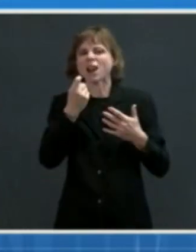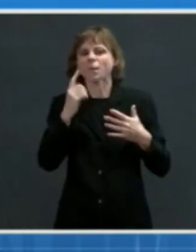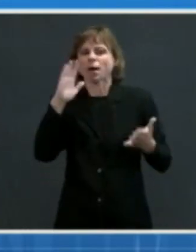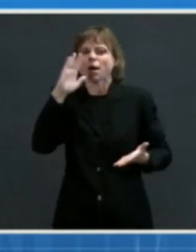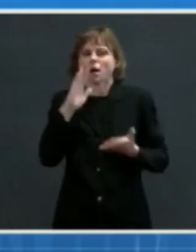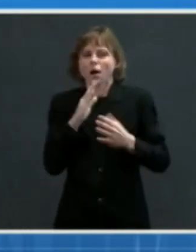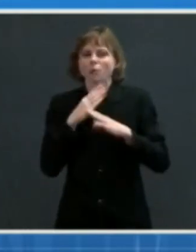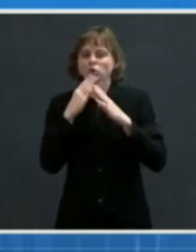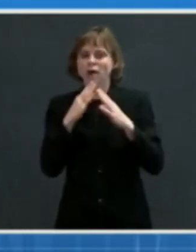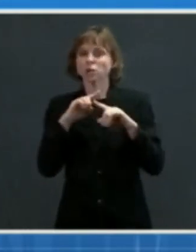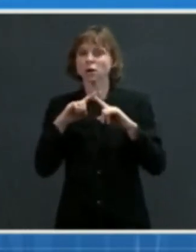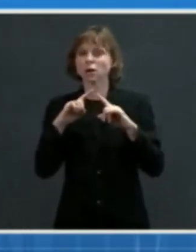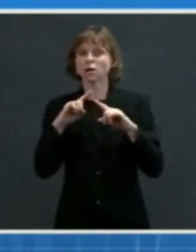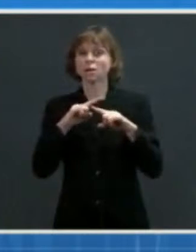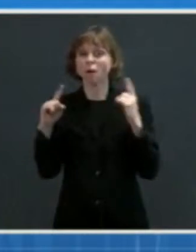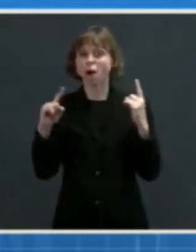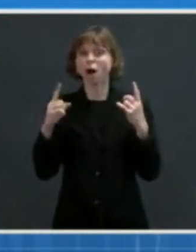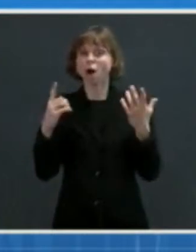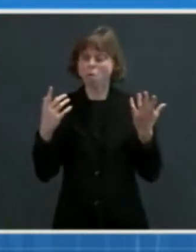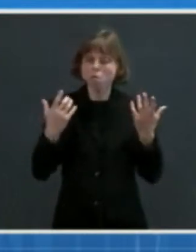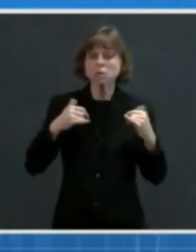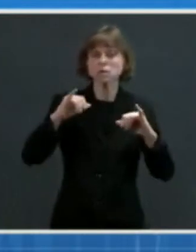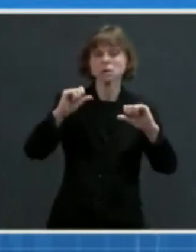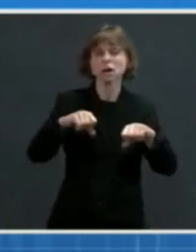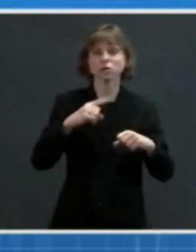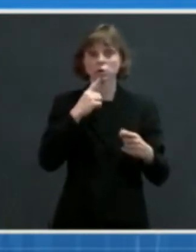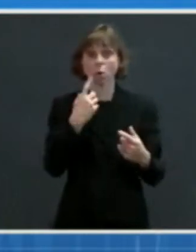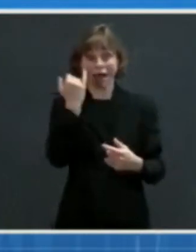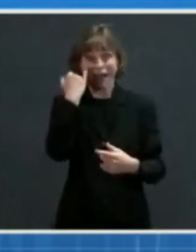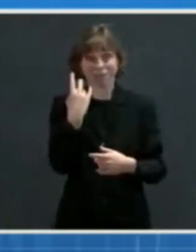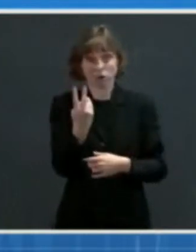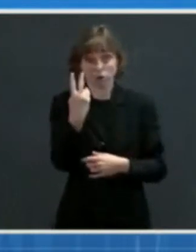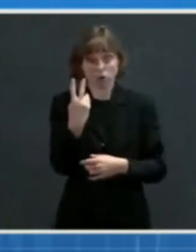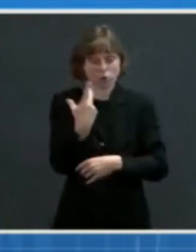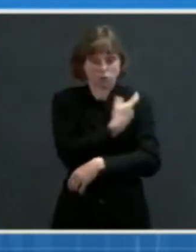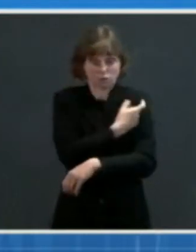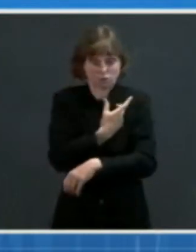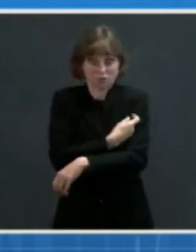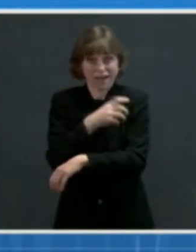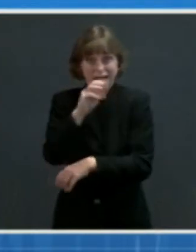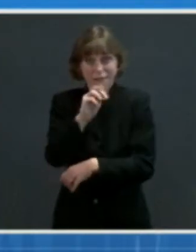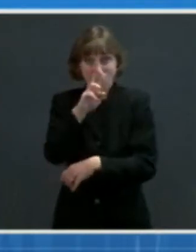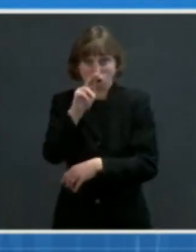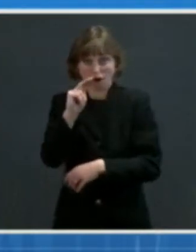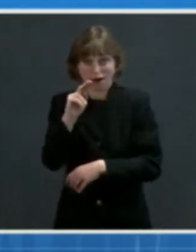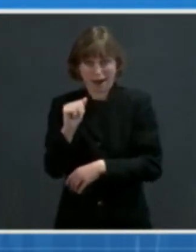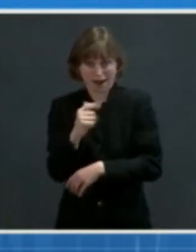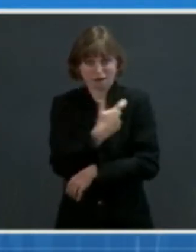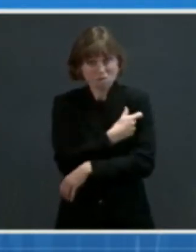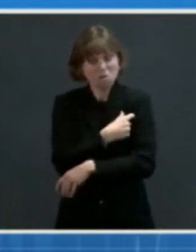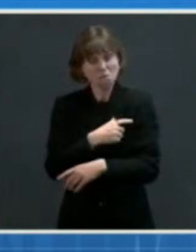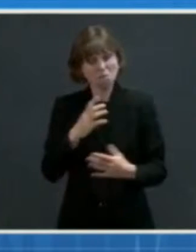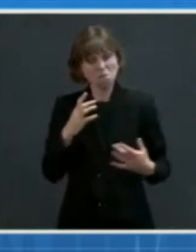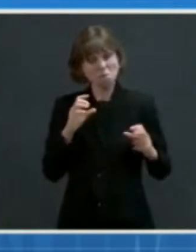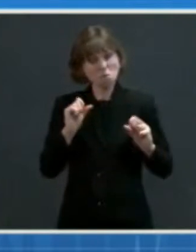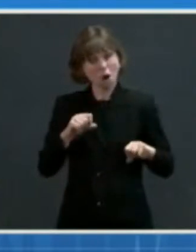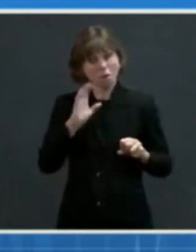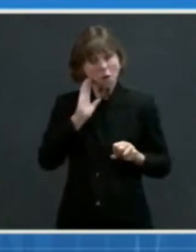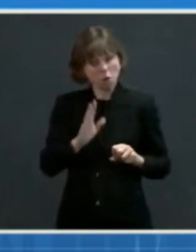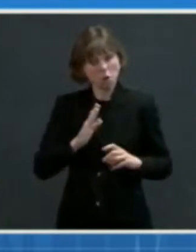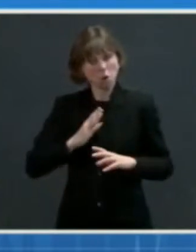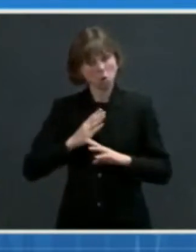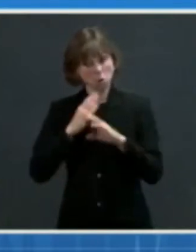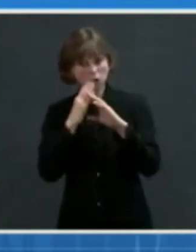that the cushion that you get from 2 doses of an mRNA vaccine would likely be able to protect reasonably